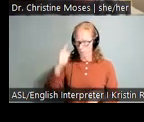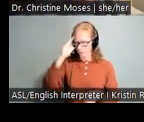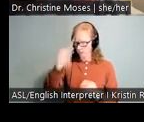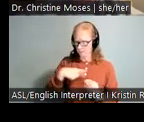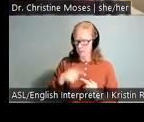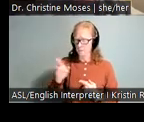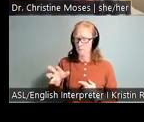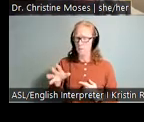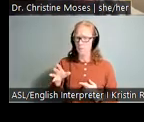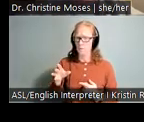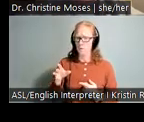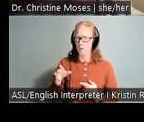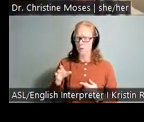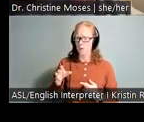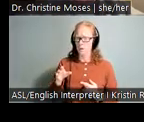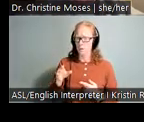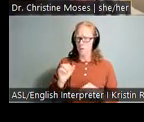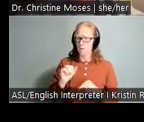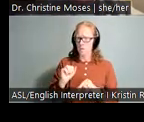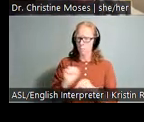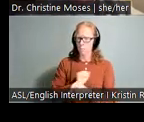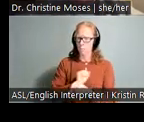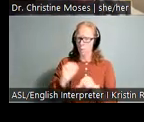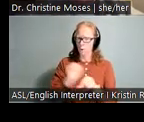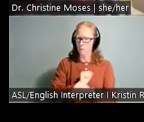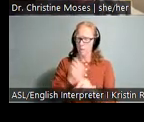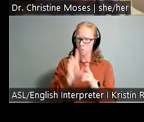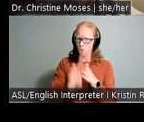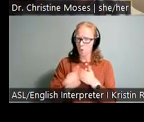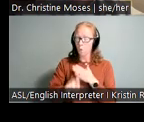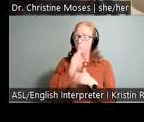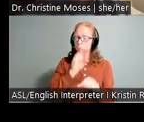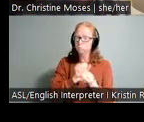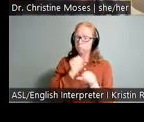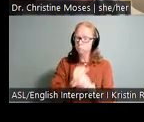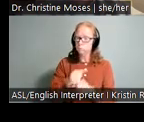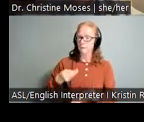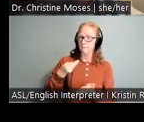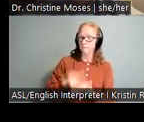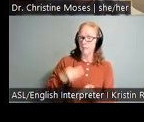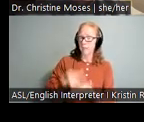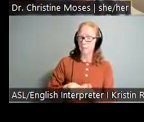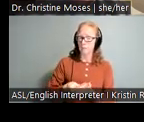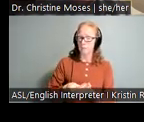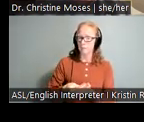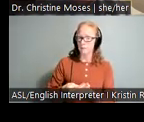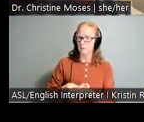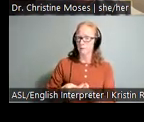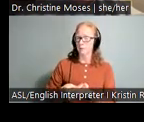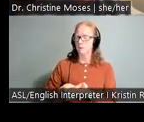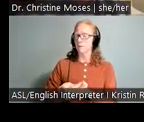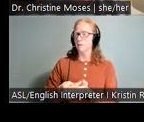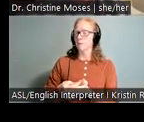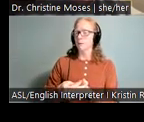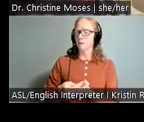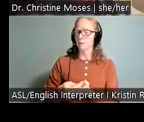about performance auditing, or is it really that we want to get into, that we want the